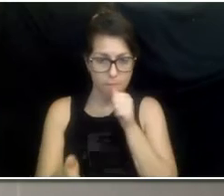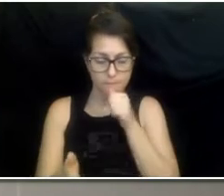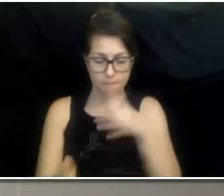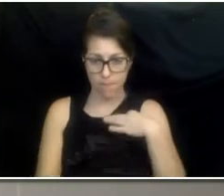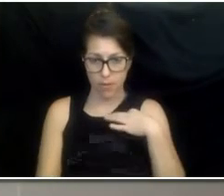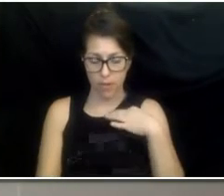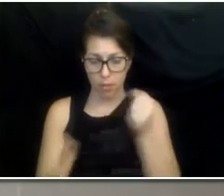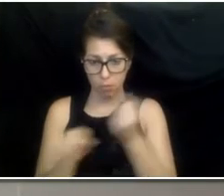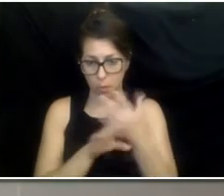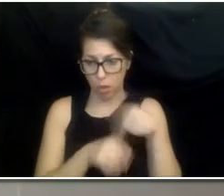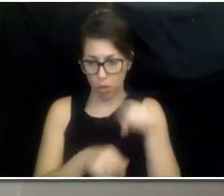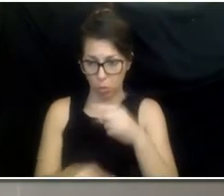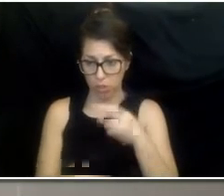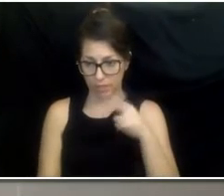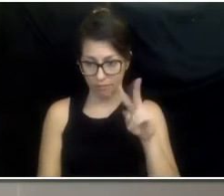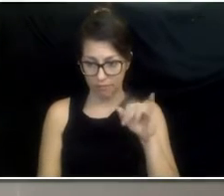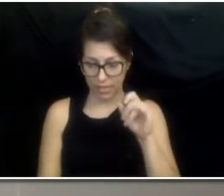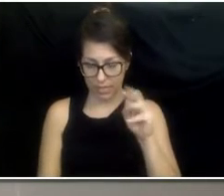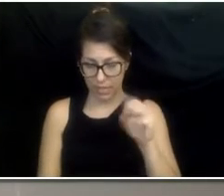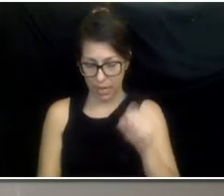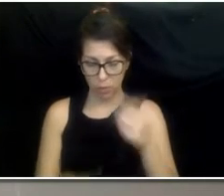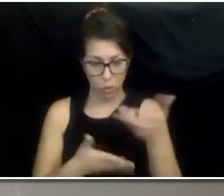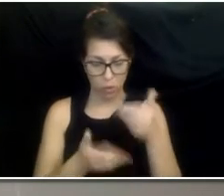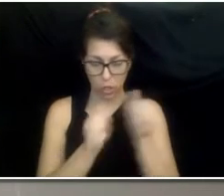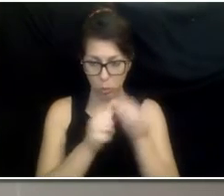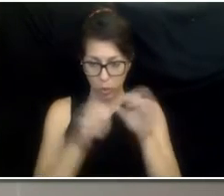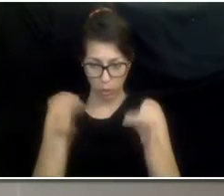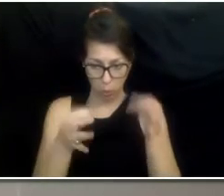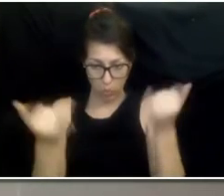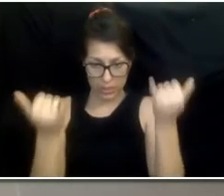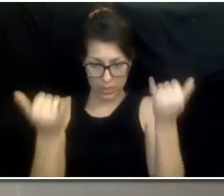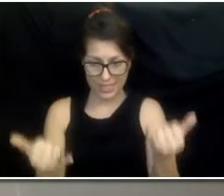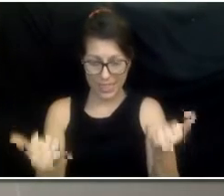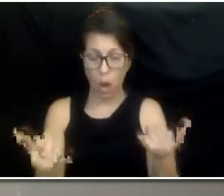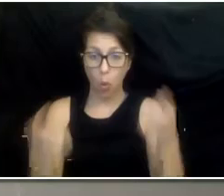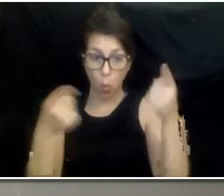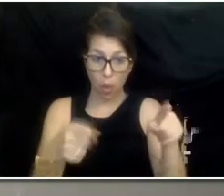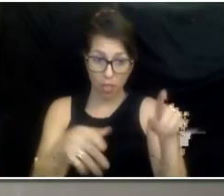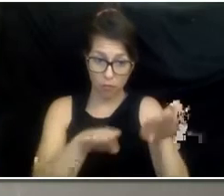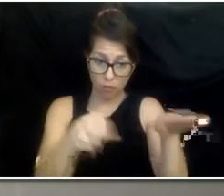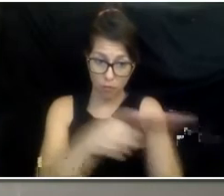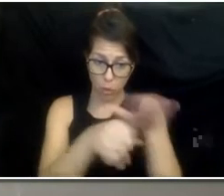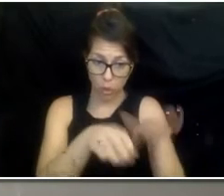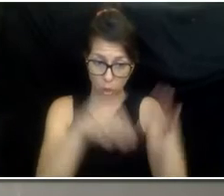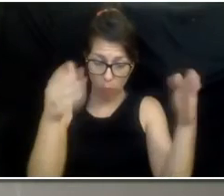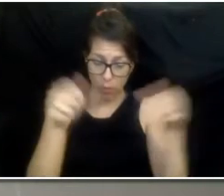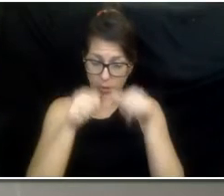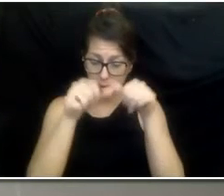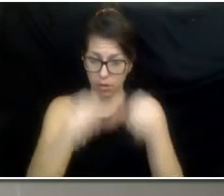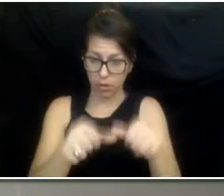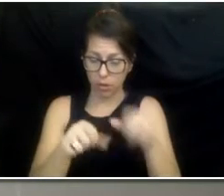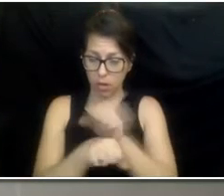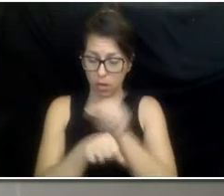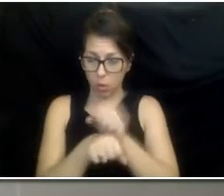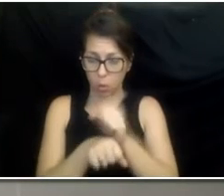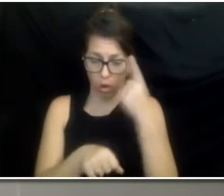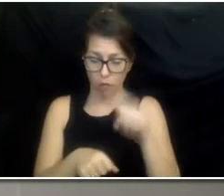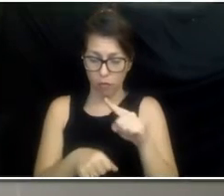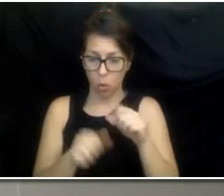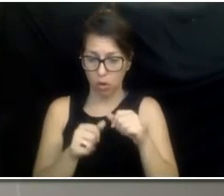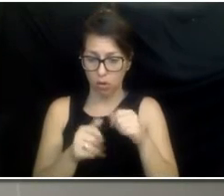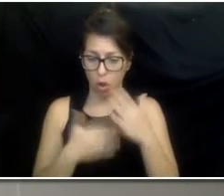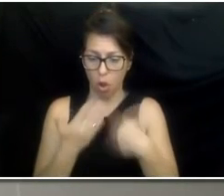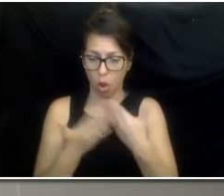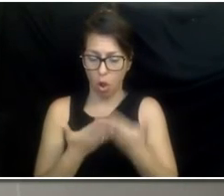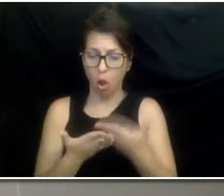preventing greater crises down the road for women living in poverty civil court is critical for those victims and survivors who do not wish to call the police